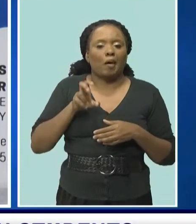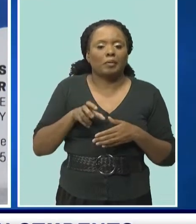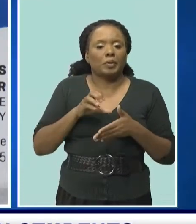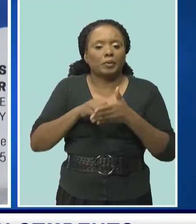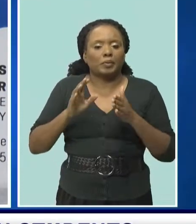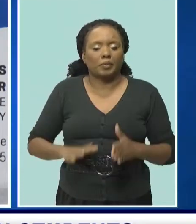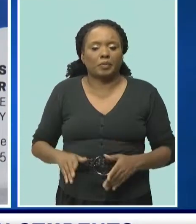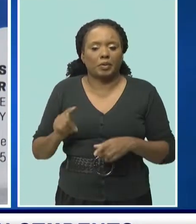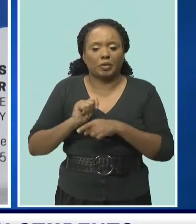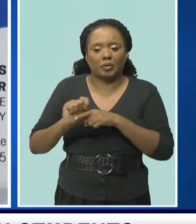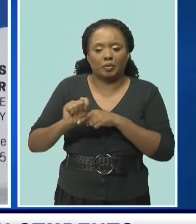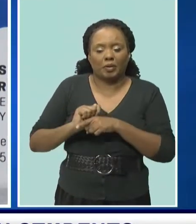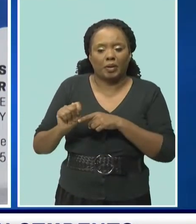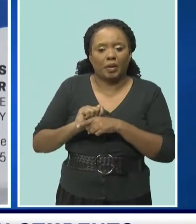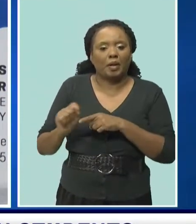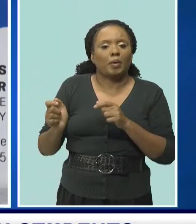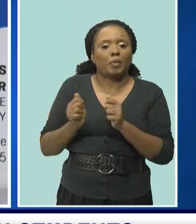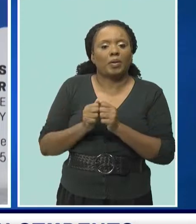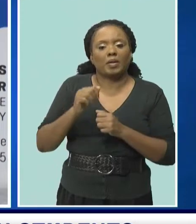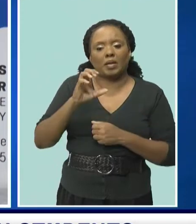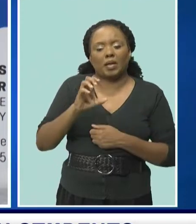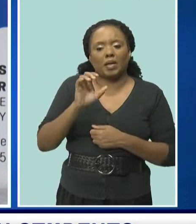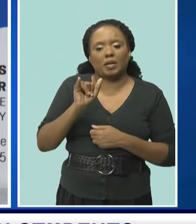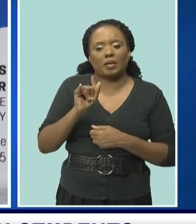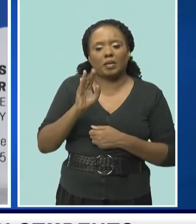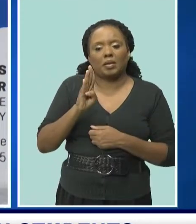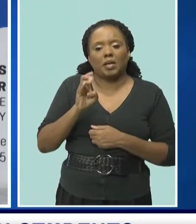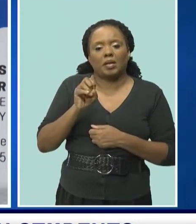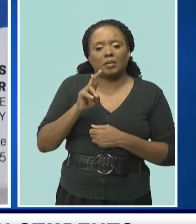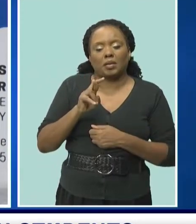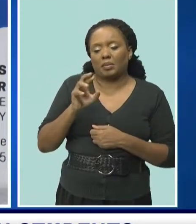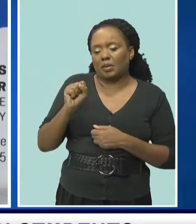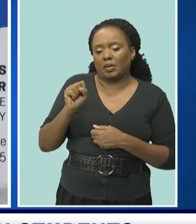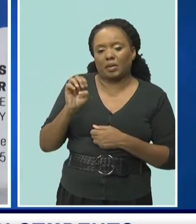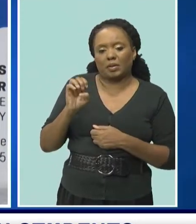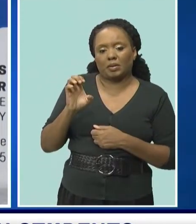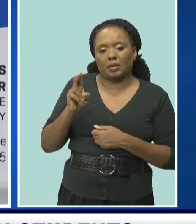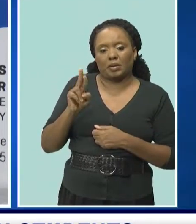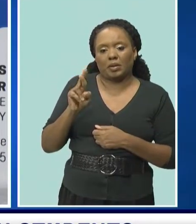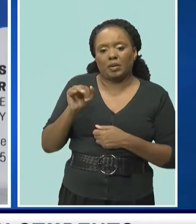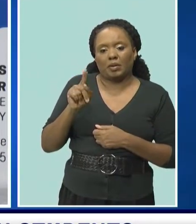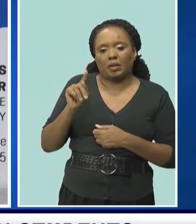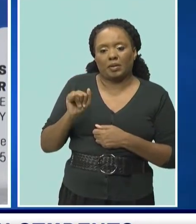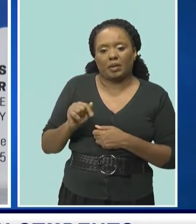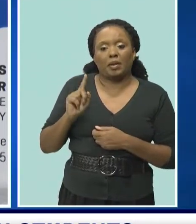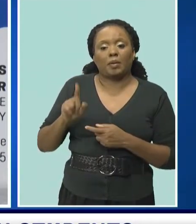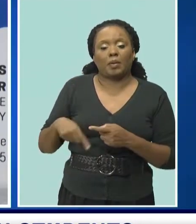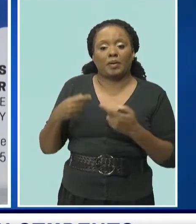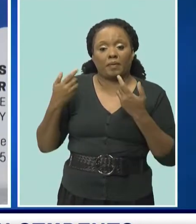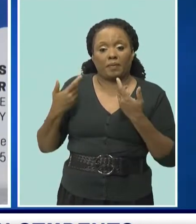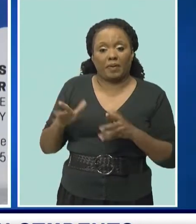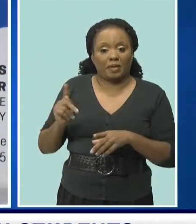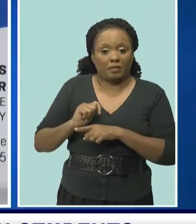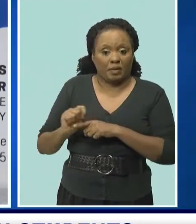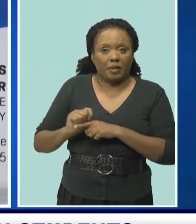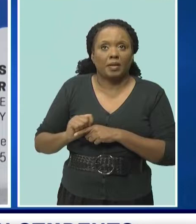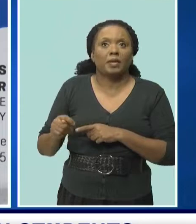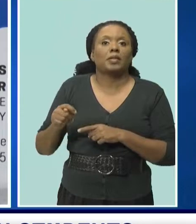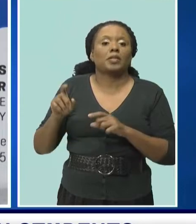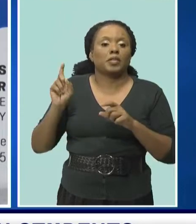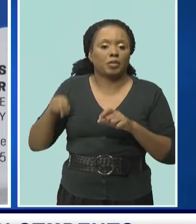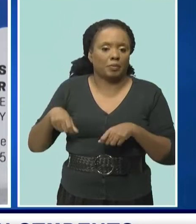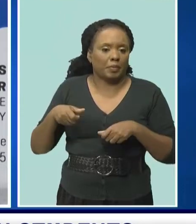to get global jobs after the 4 to 6 month training program that the Student Revolving Loan Fund will facilitate. It